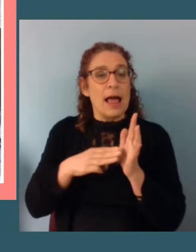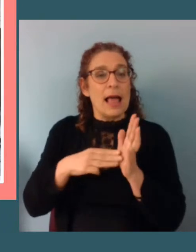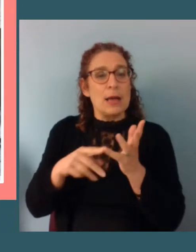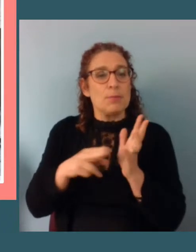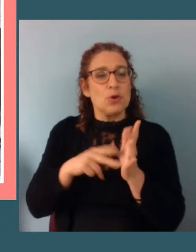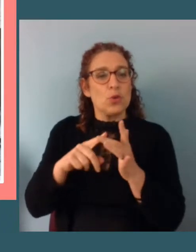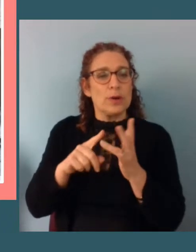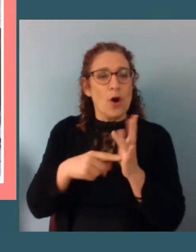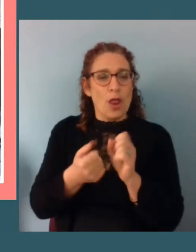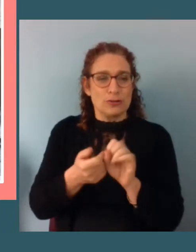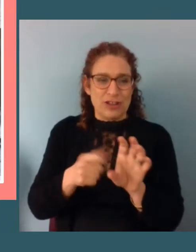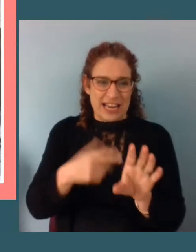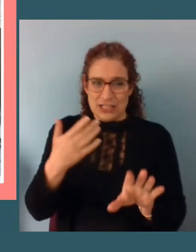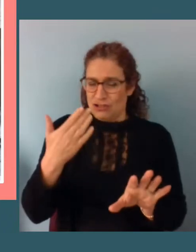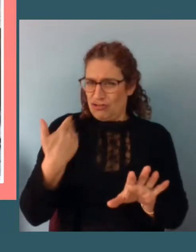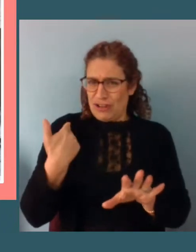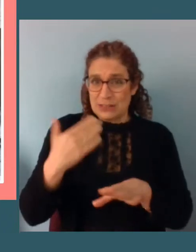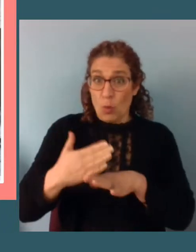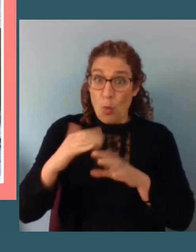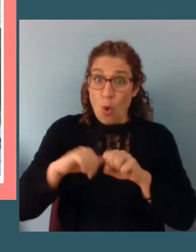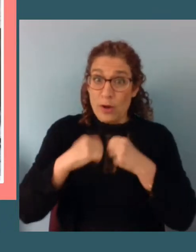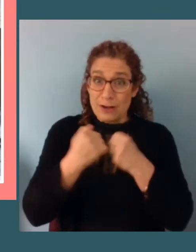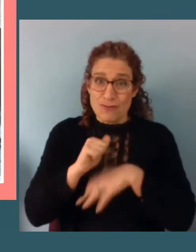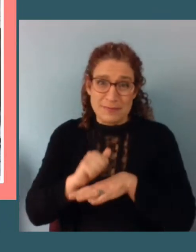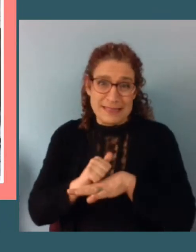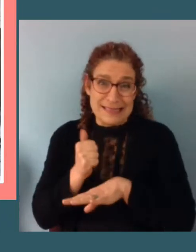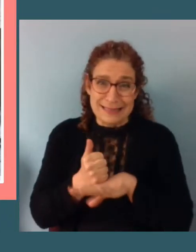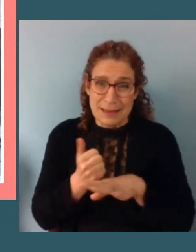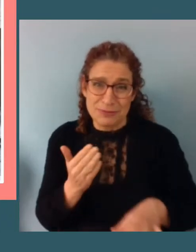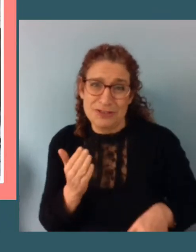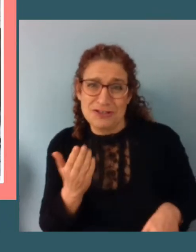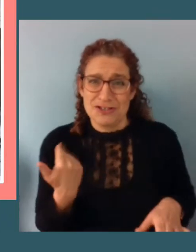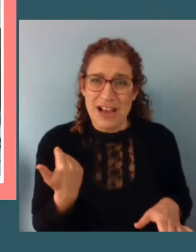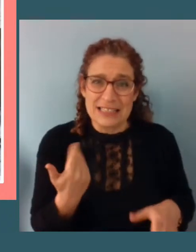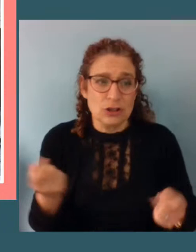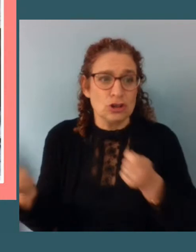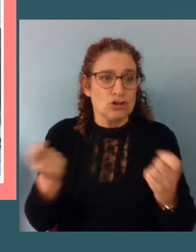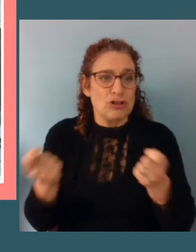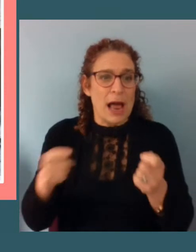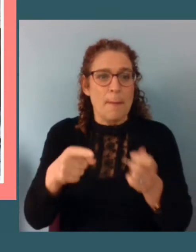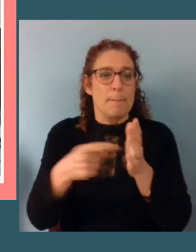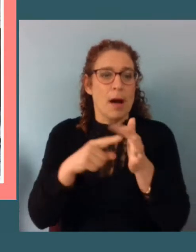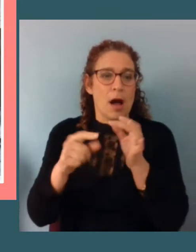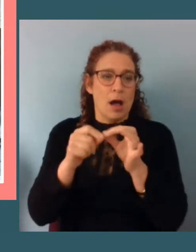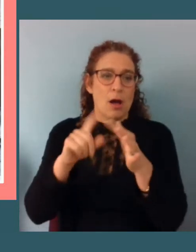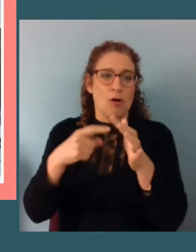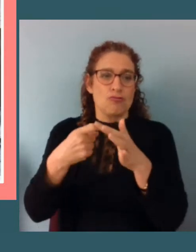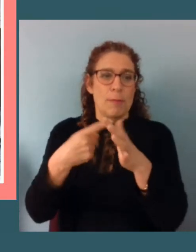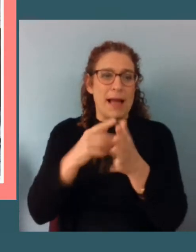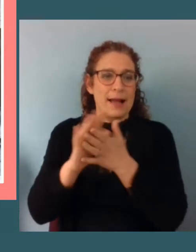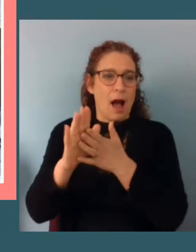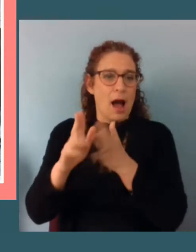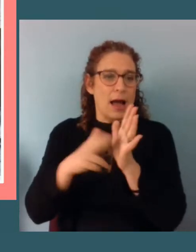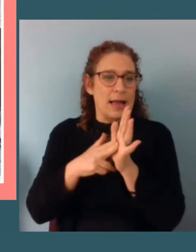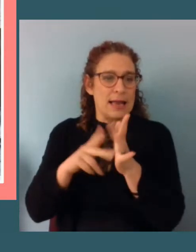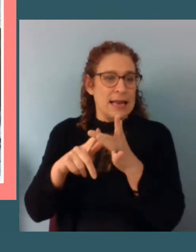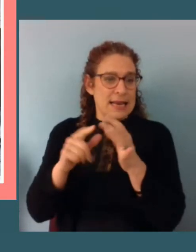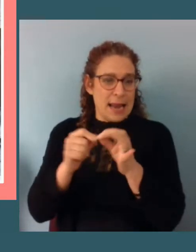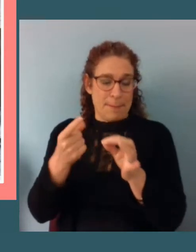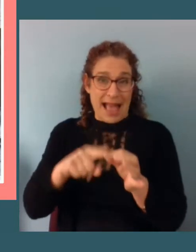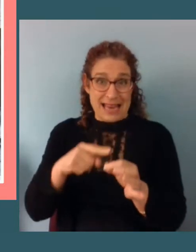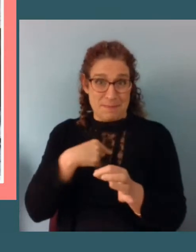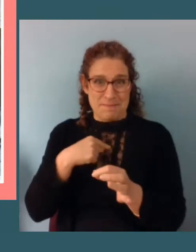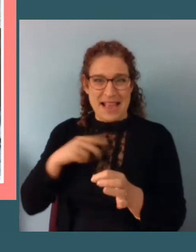press from this weekend, and that's being chaired by Rebecca Knibb, and I'm one of the members of that group, as there are several